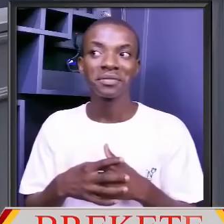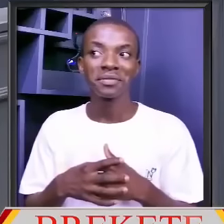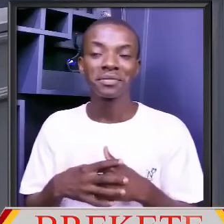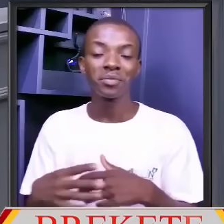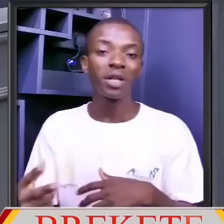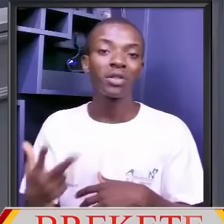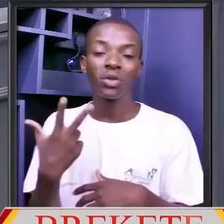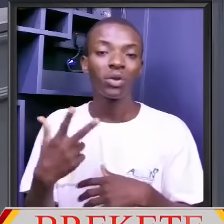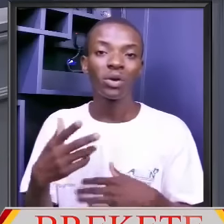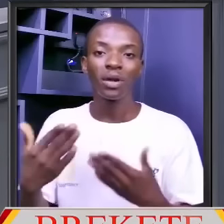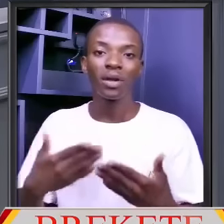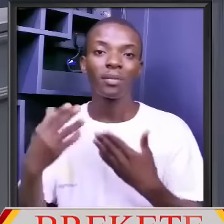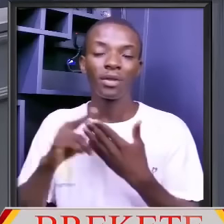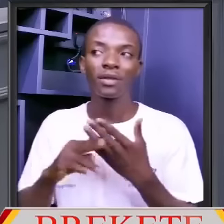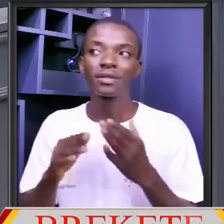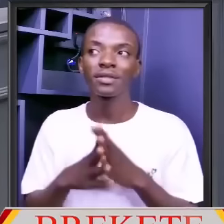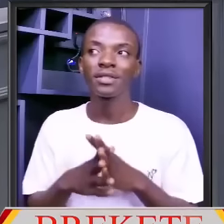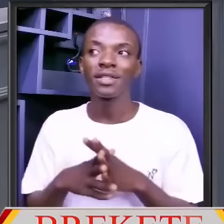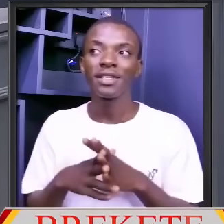My third happiness.